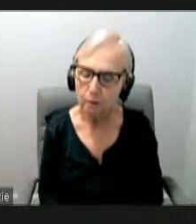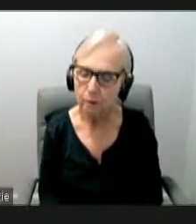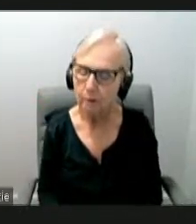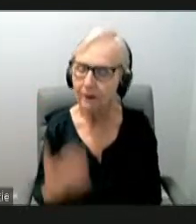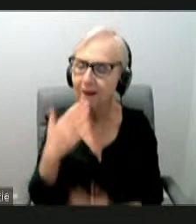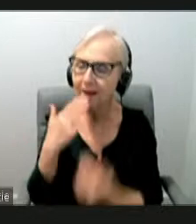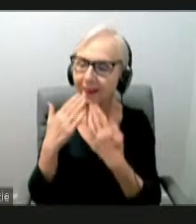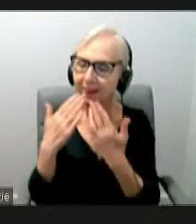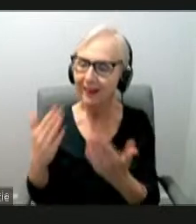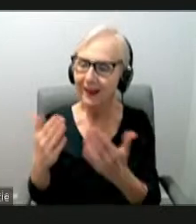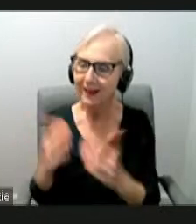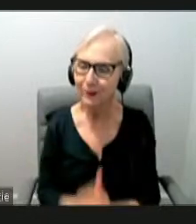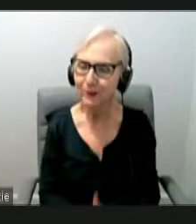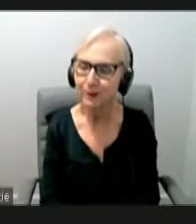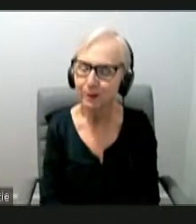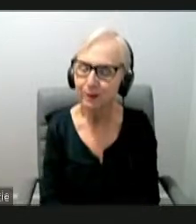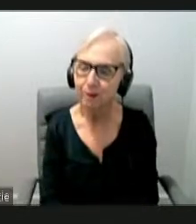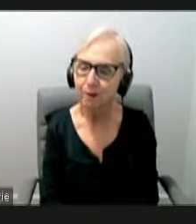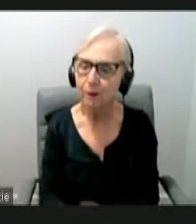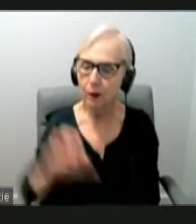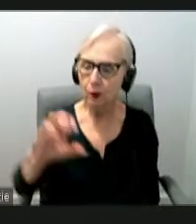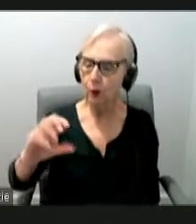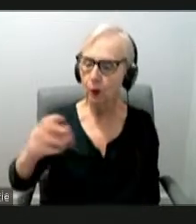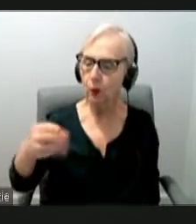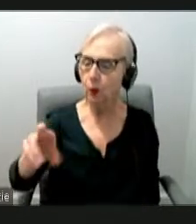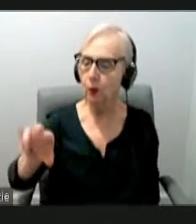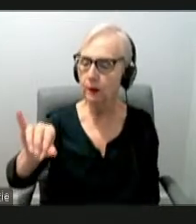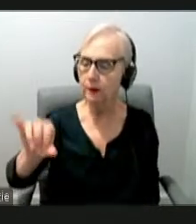Thank you very much. All right, Chris.